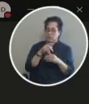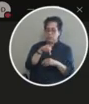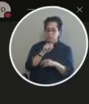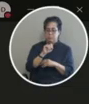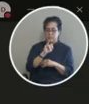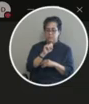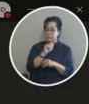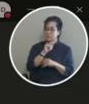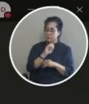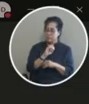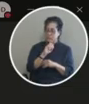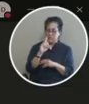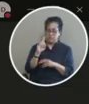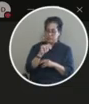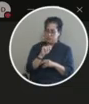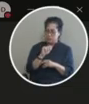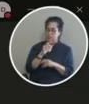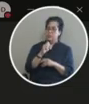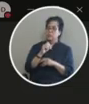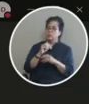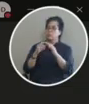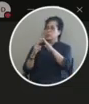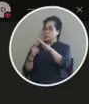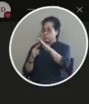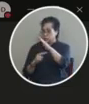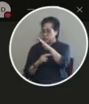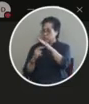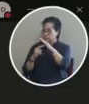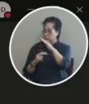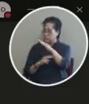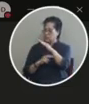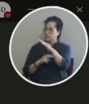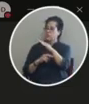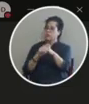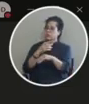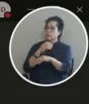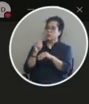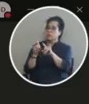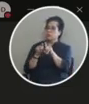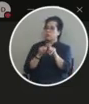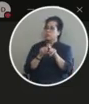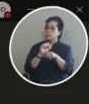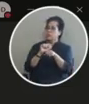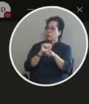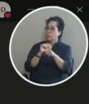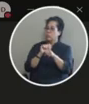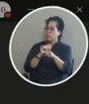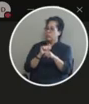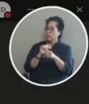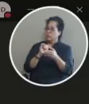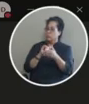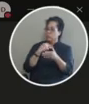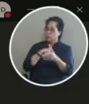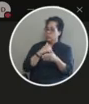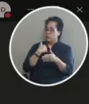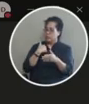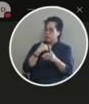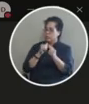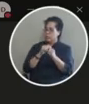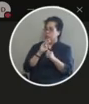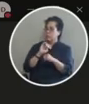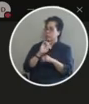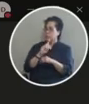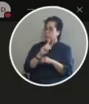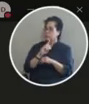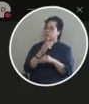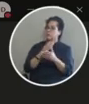downtown, as well as the bridge replacements that we have throughout the community. There's 4 that we're doing throughout. That's continuing to go along